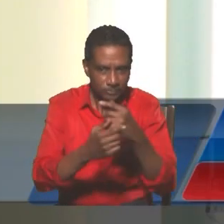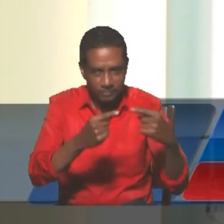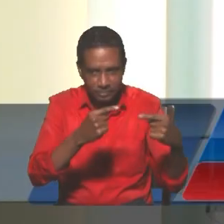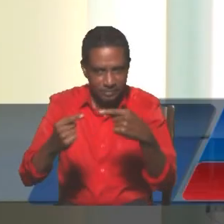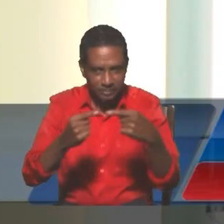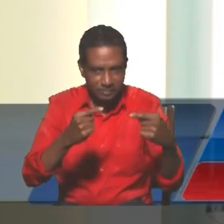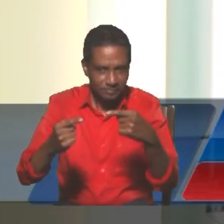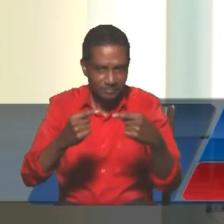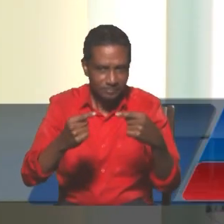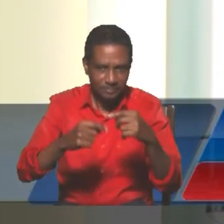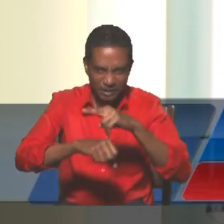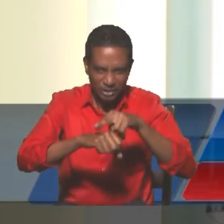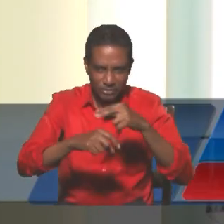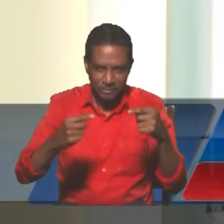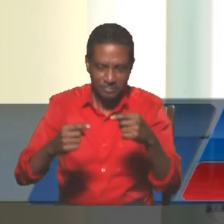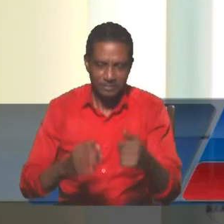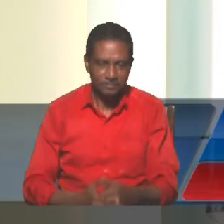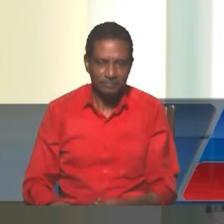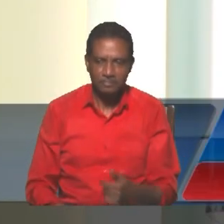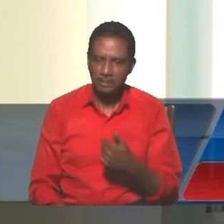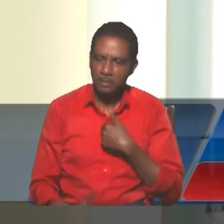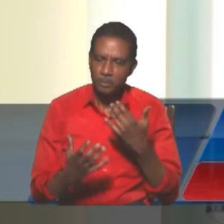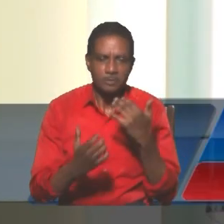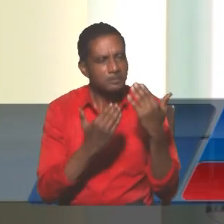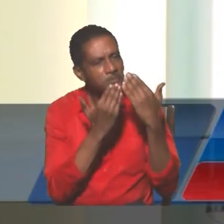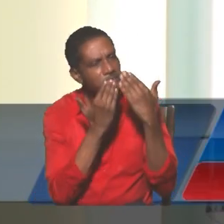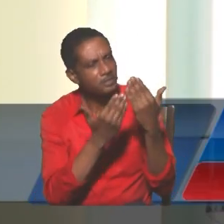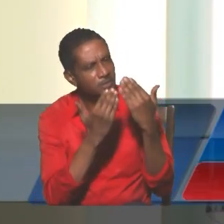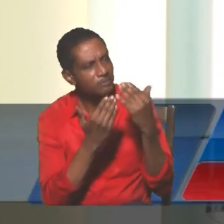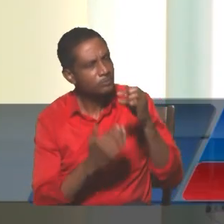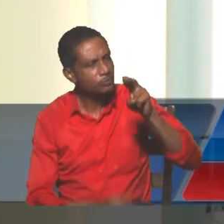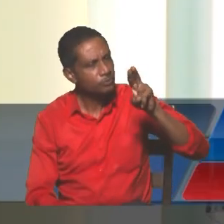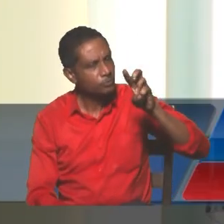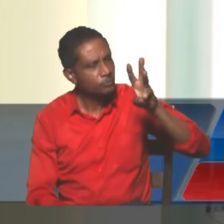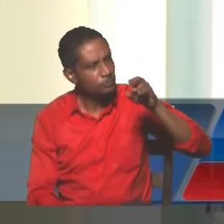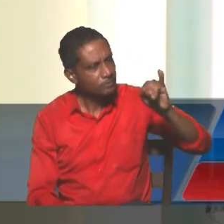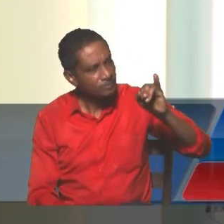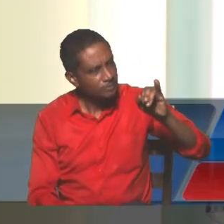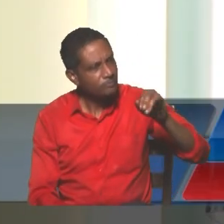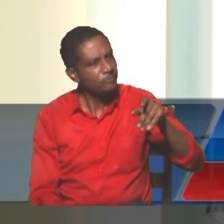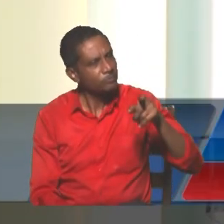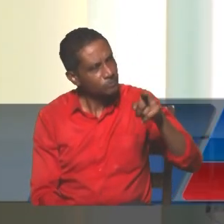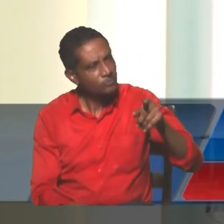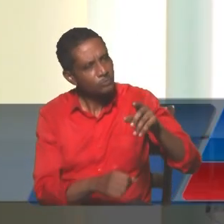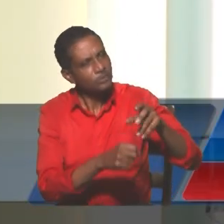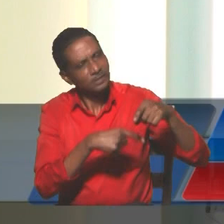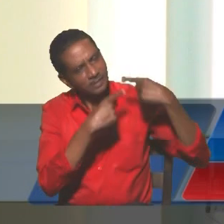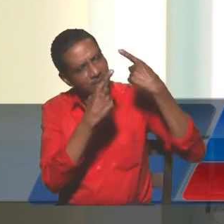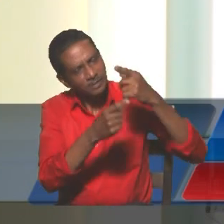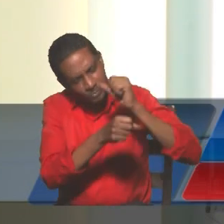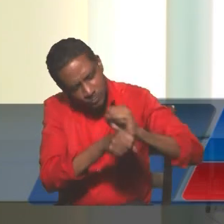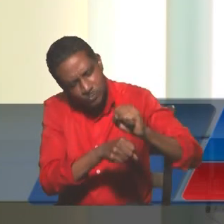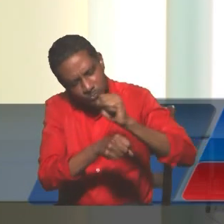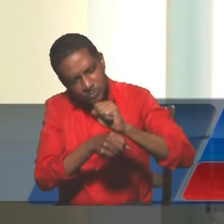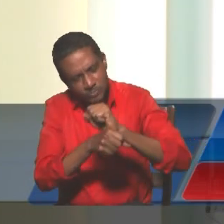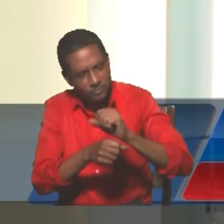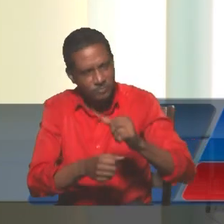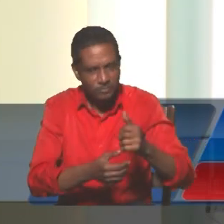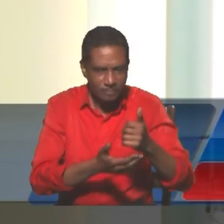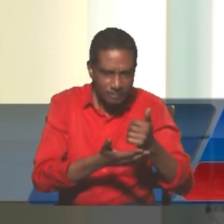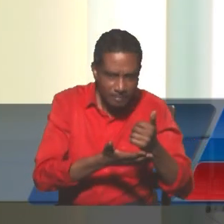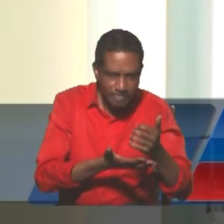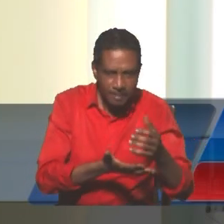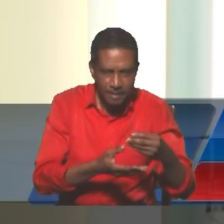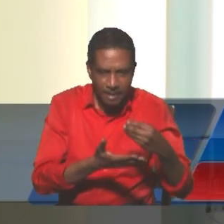gratitude to the University of Trinidad and Tobago for their commitment and hard work in advancing this